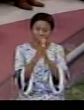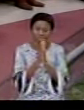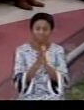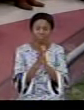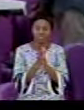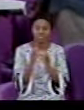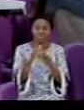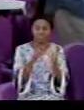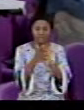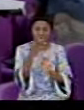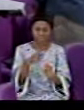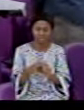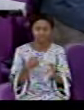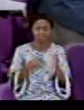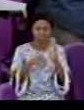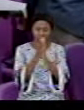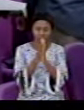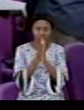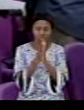we pray.